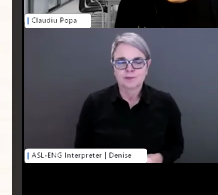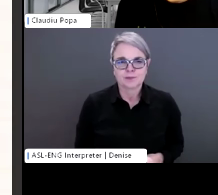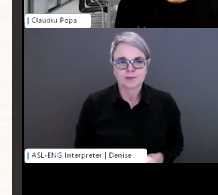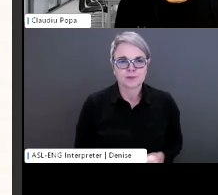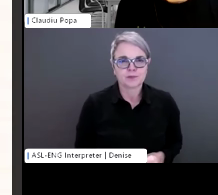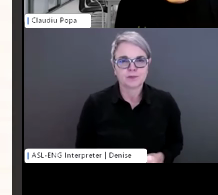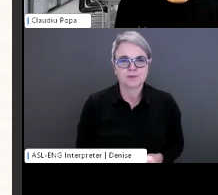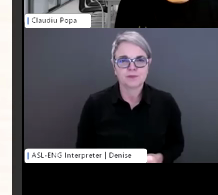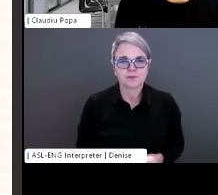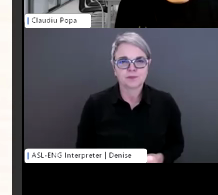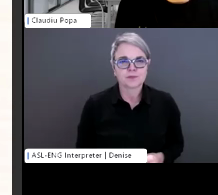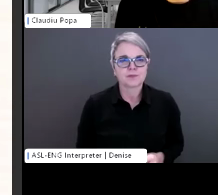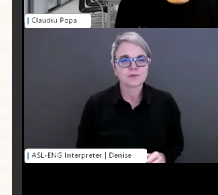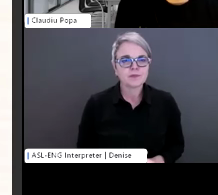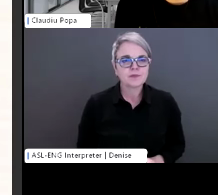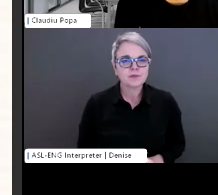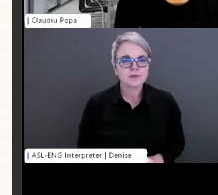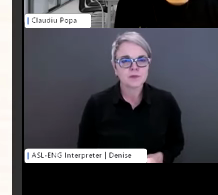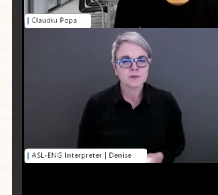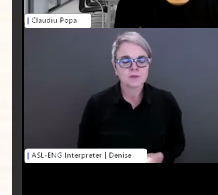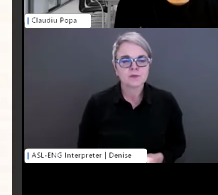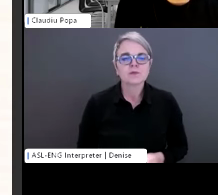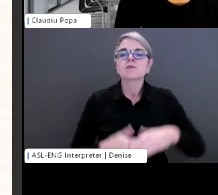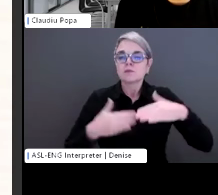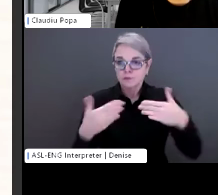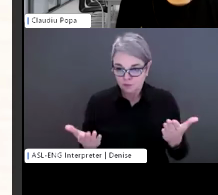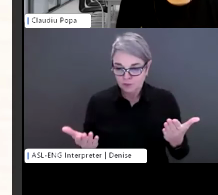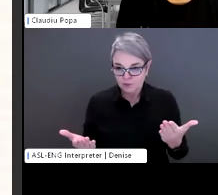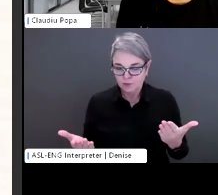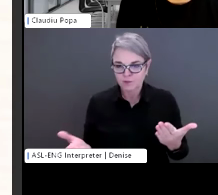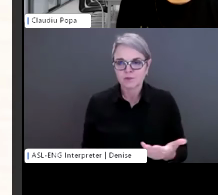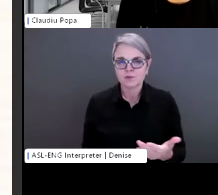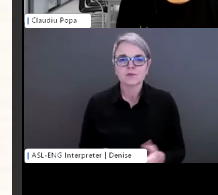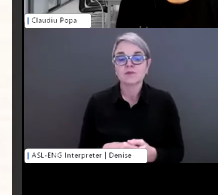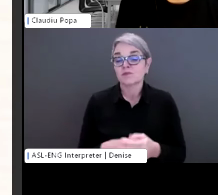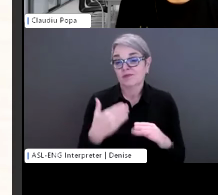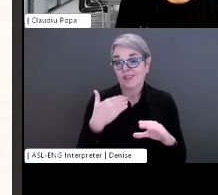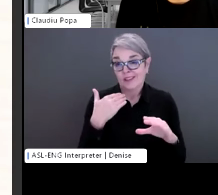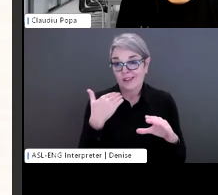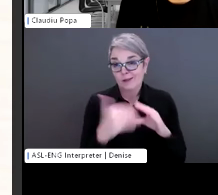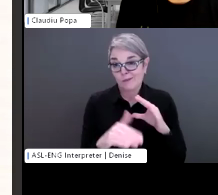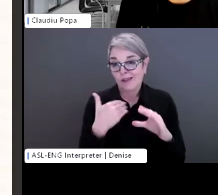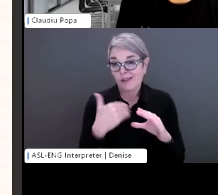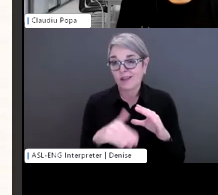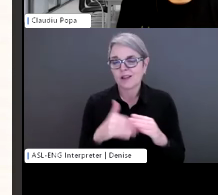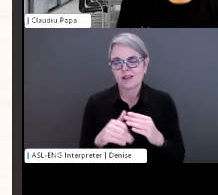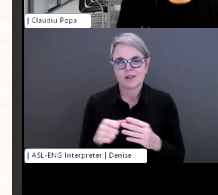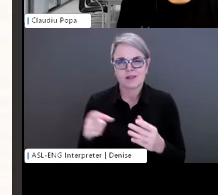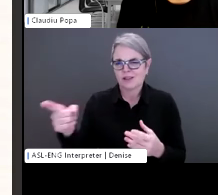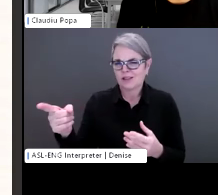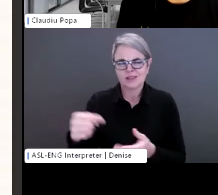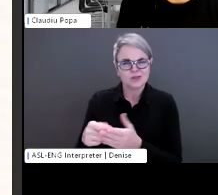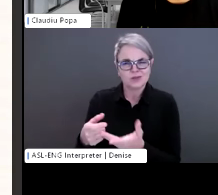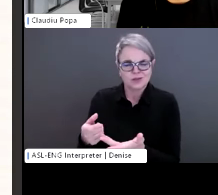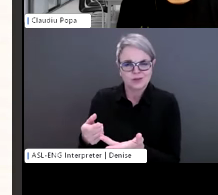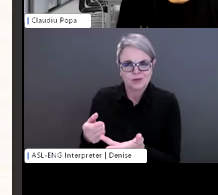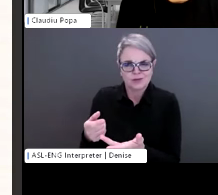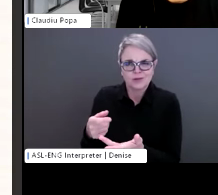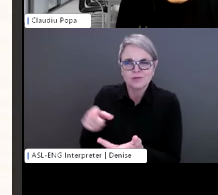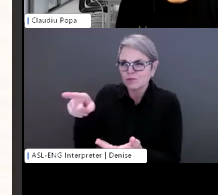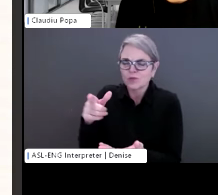So, as you can see, email is a cheap way for criminals, especially cheap criminals that don't want to